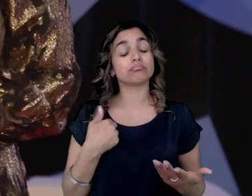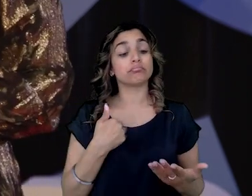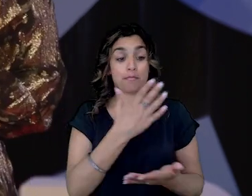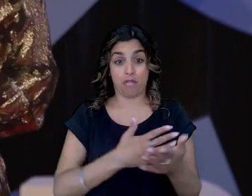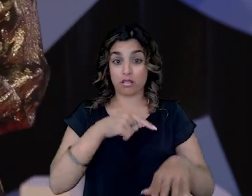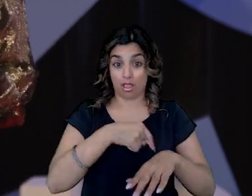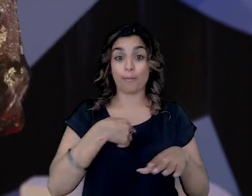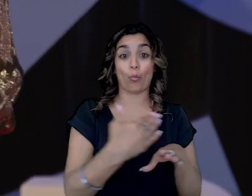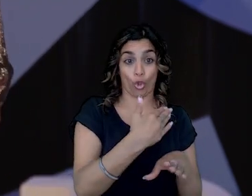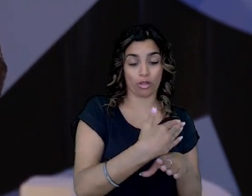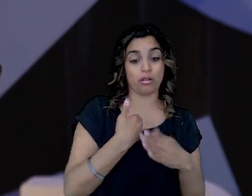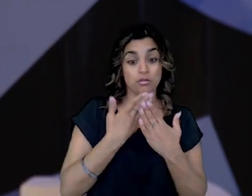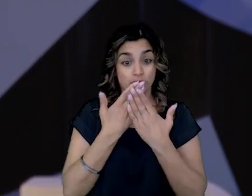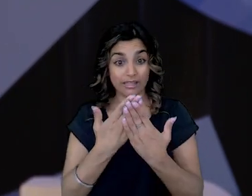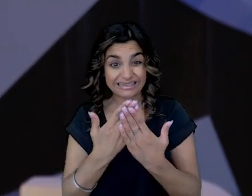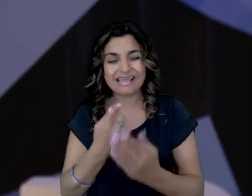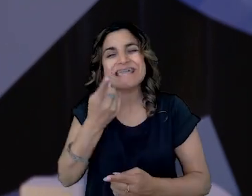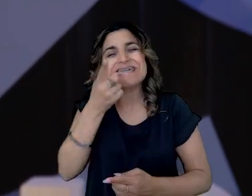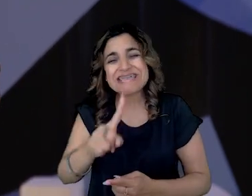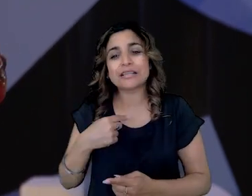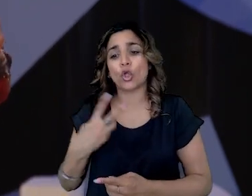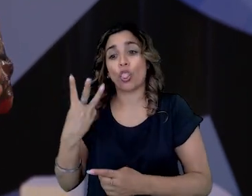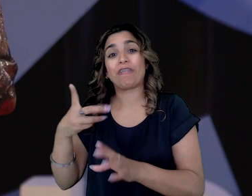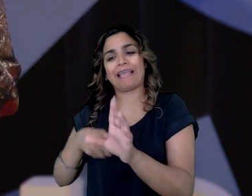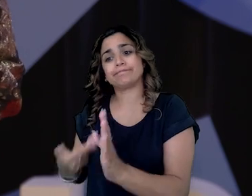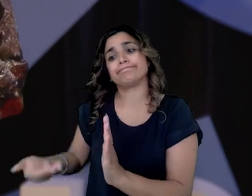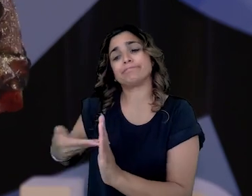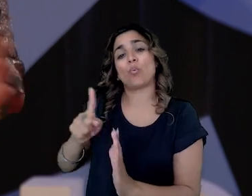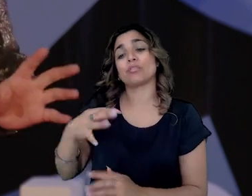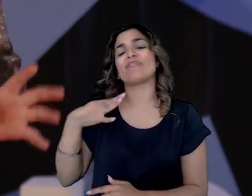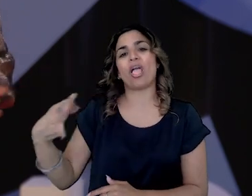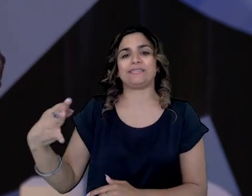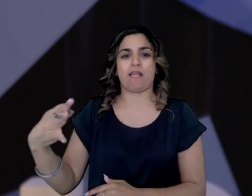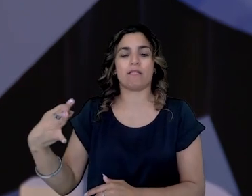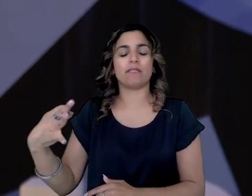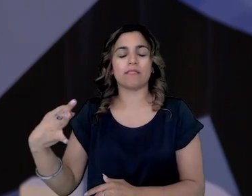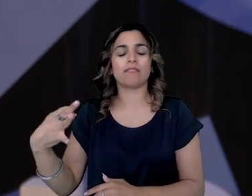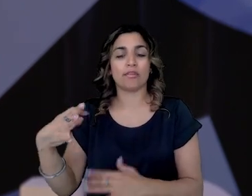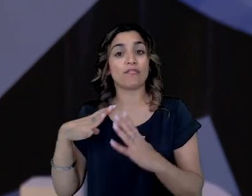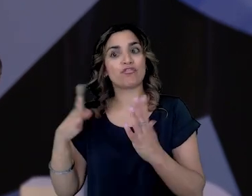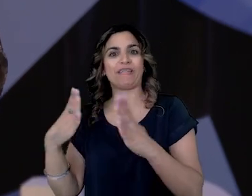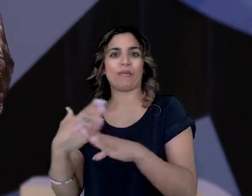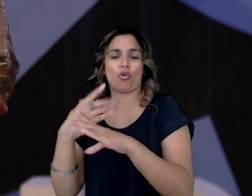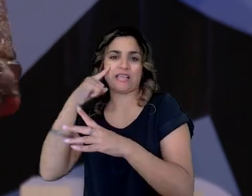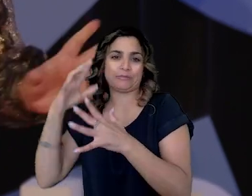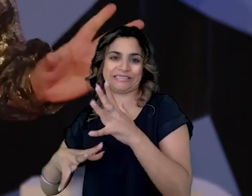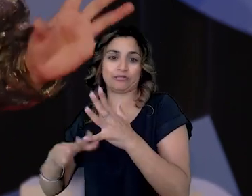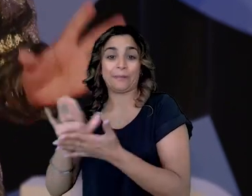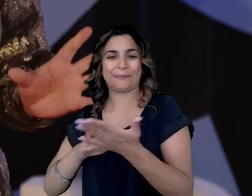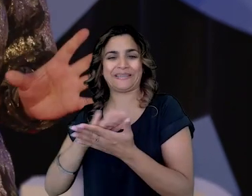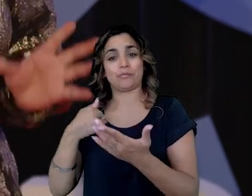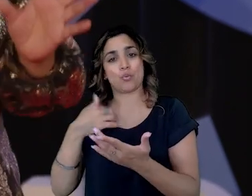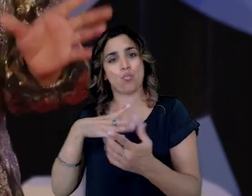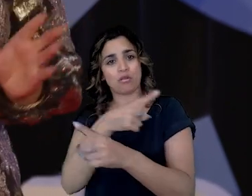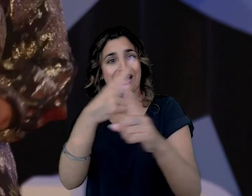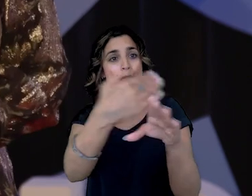part-time at university i did three years of free work experience because i didn't want to